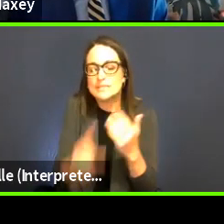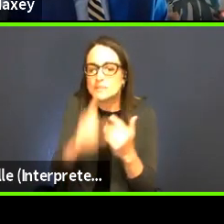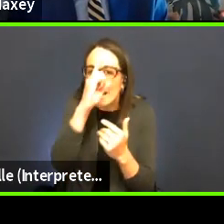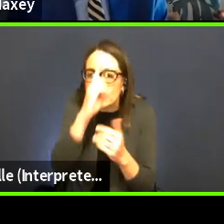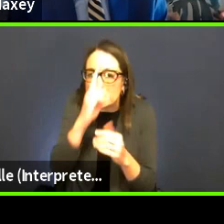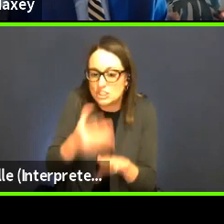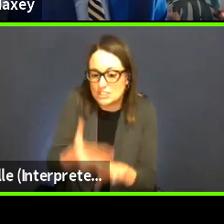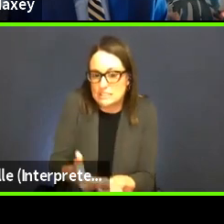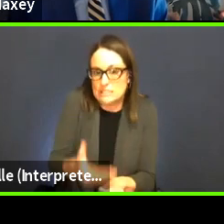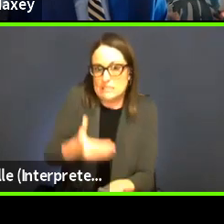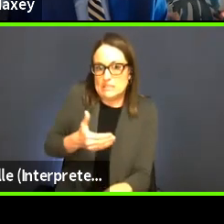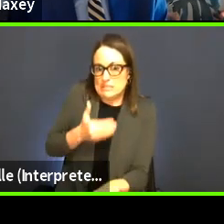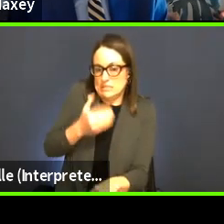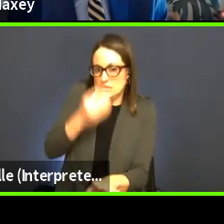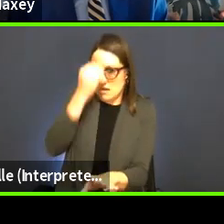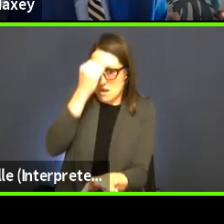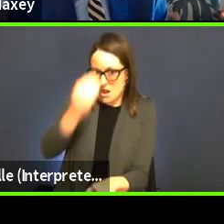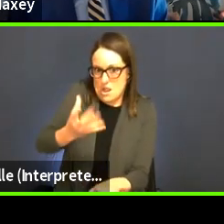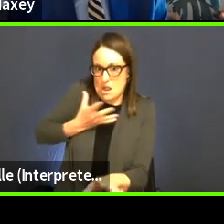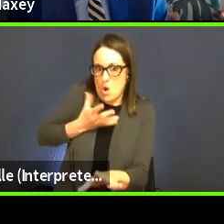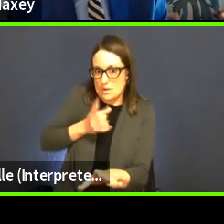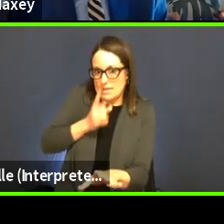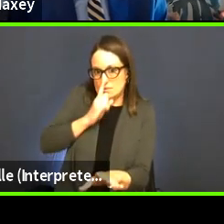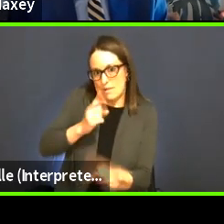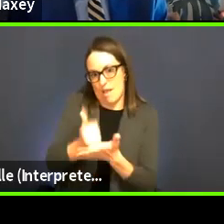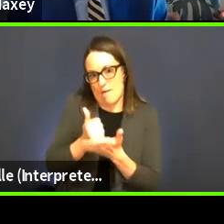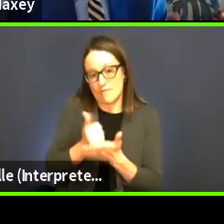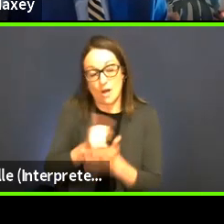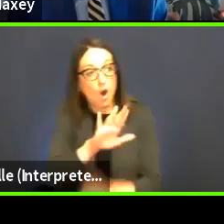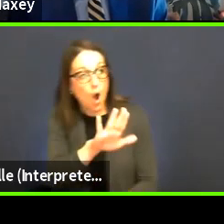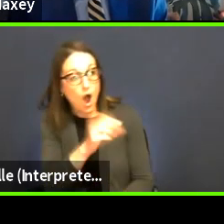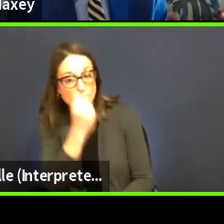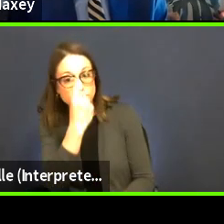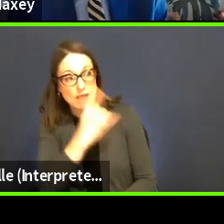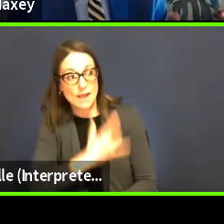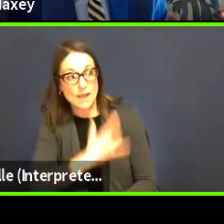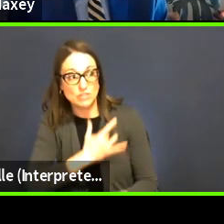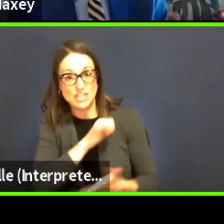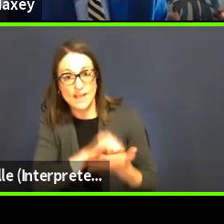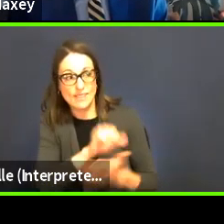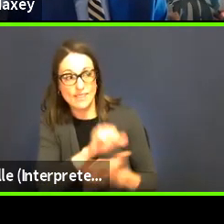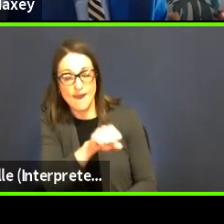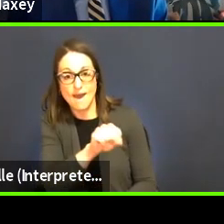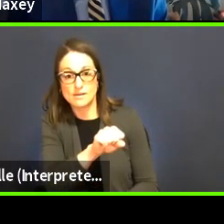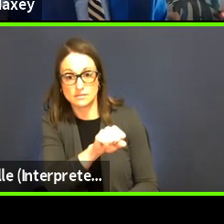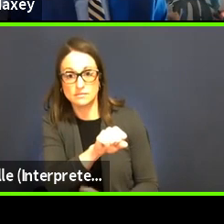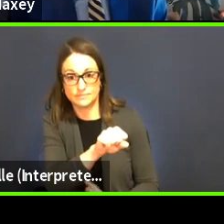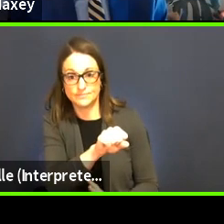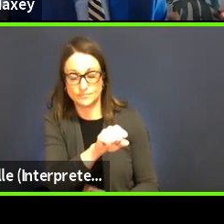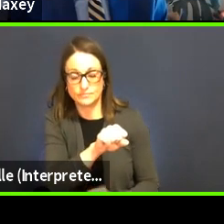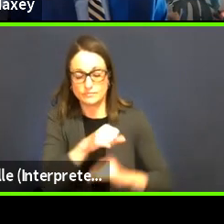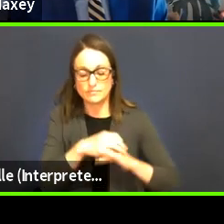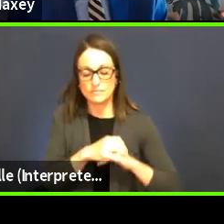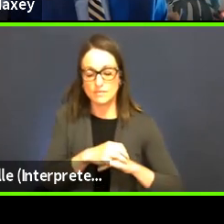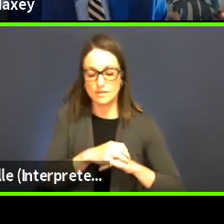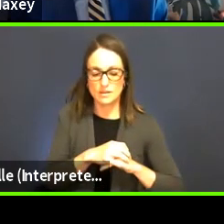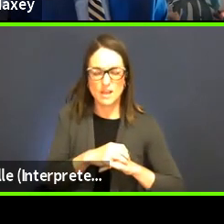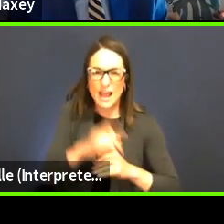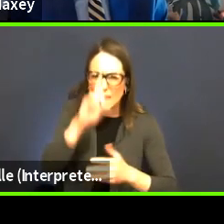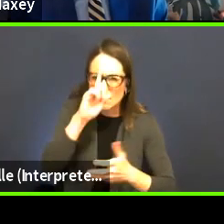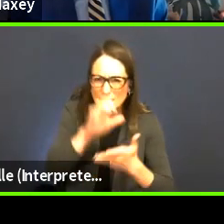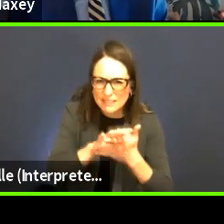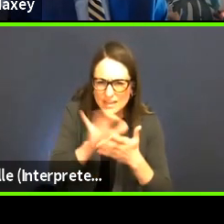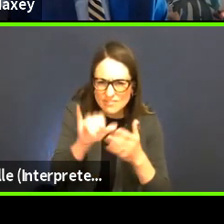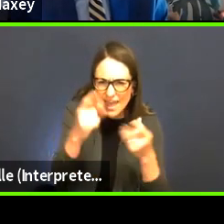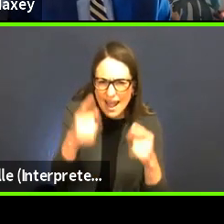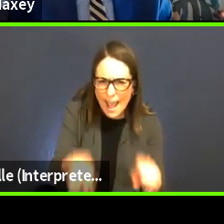helpful tactic. No, I appreciate that, Malika. I appreciate that. I think, and I believe we may have been doing that previously,